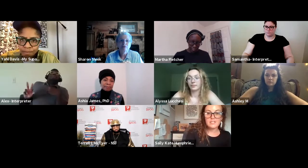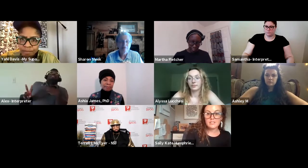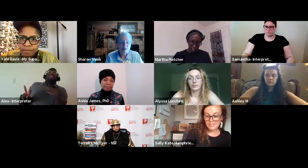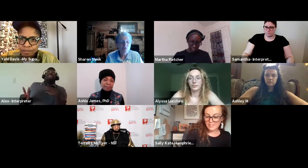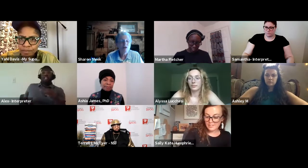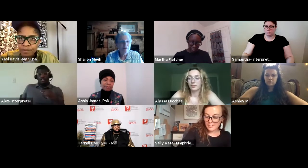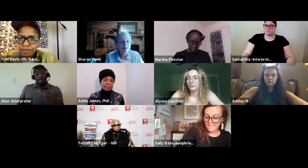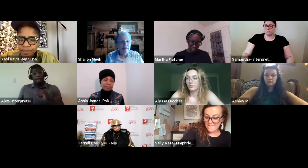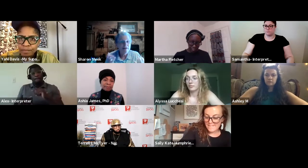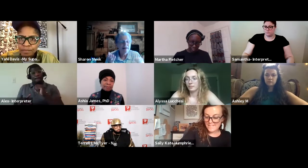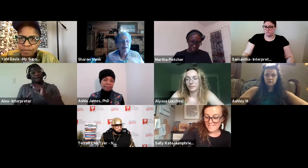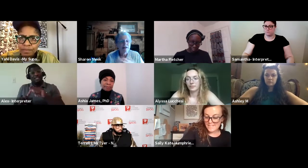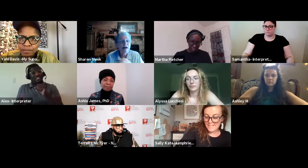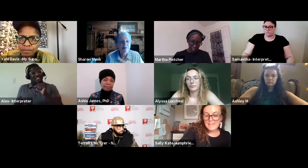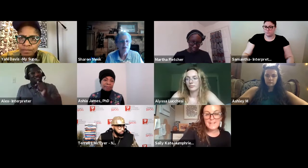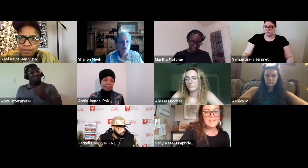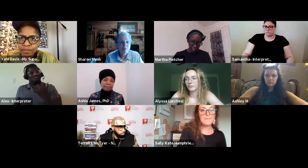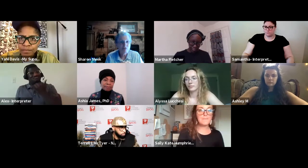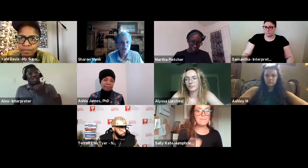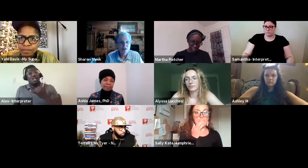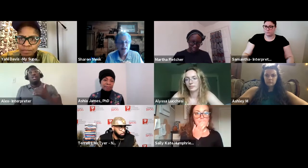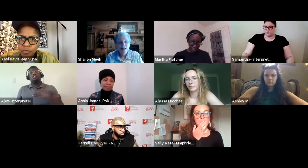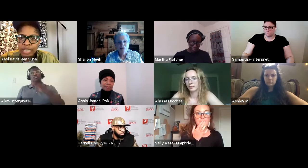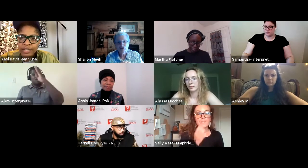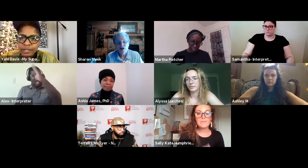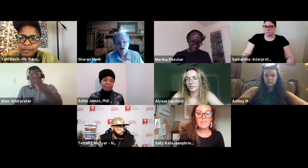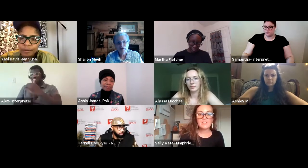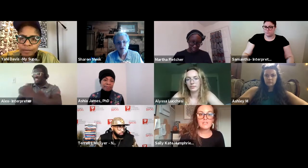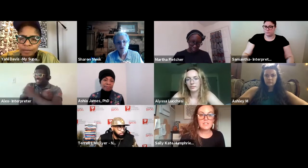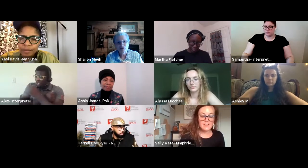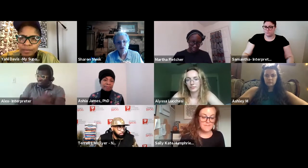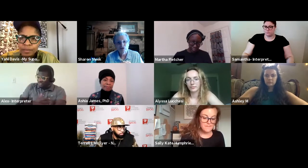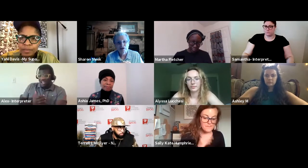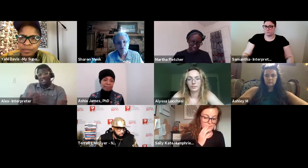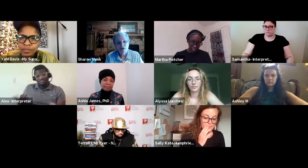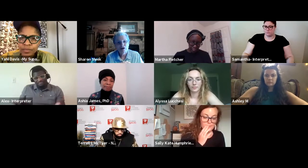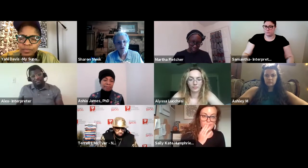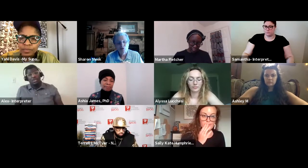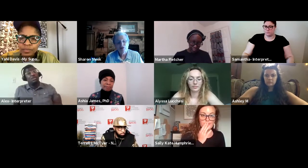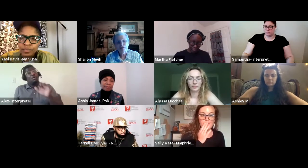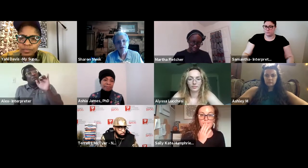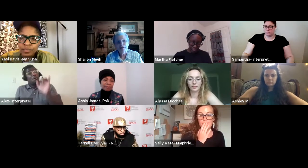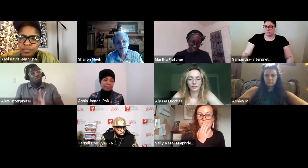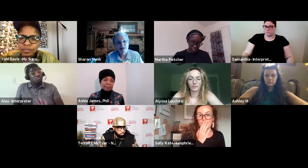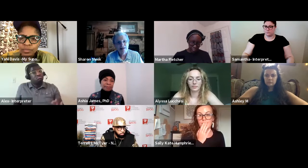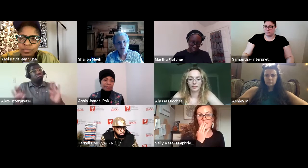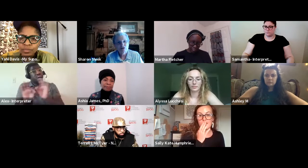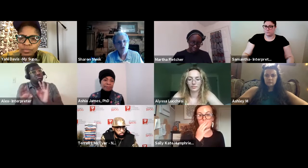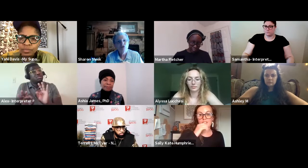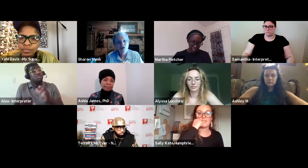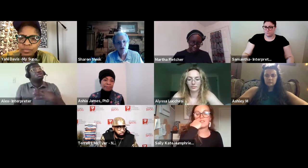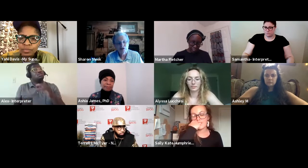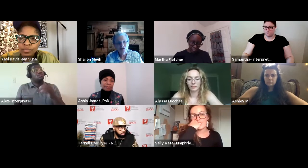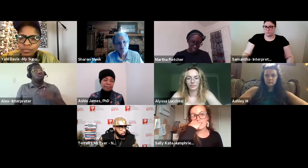something than a God that loved you. And so it was interesting because we spent the next